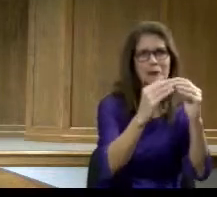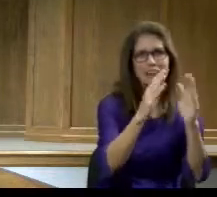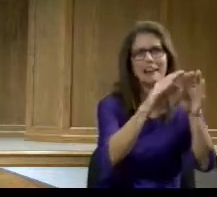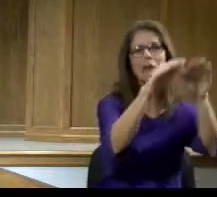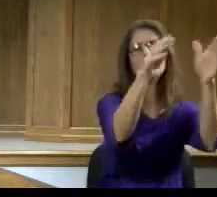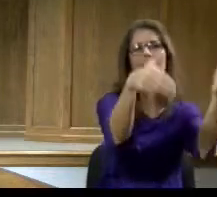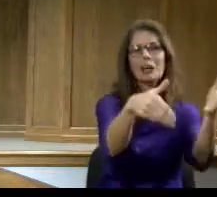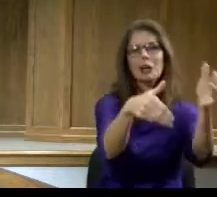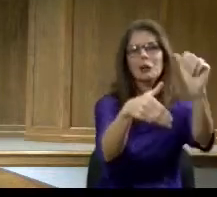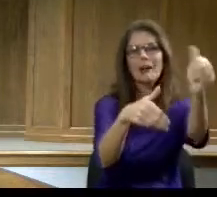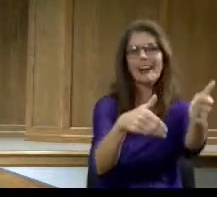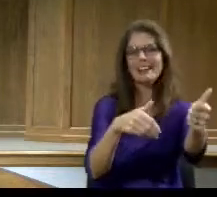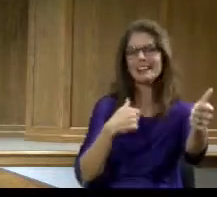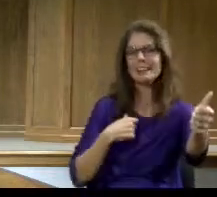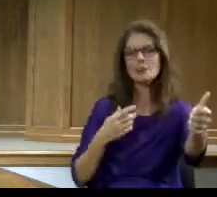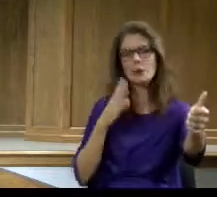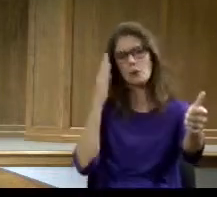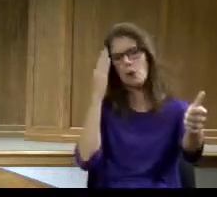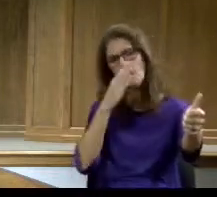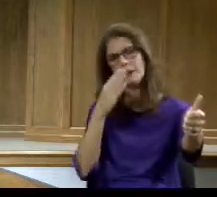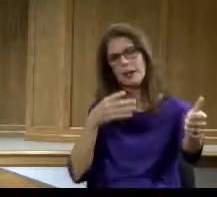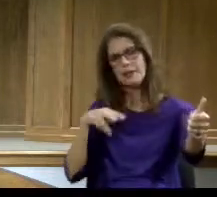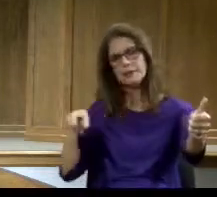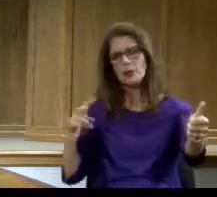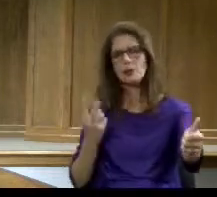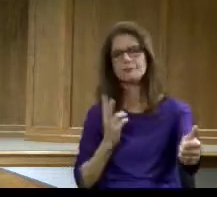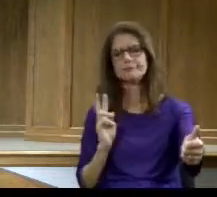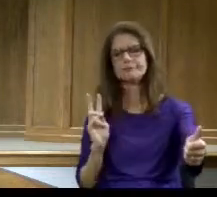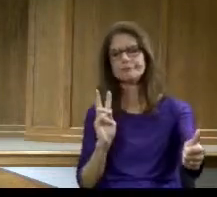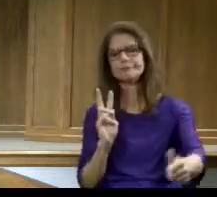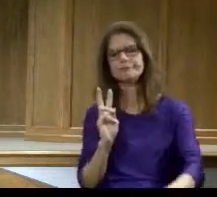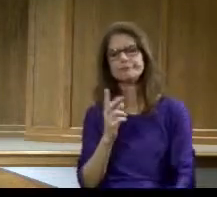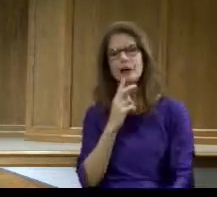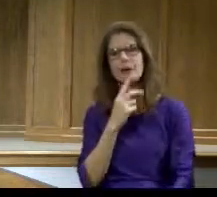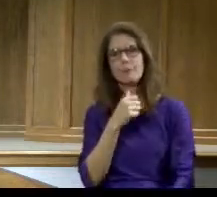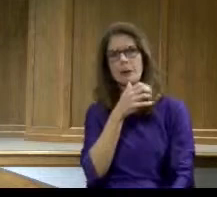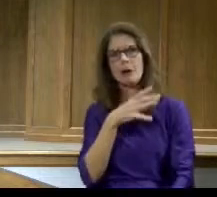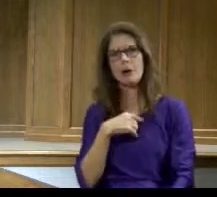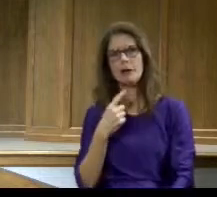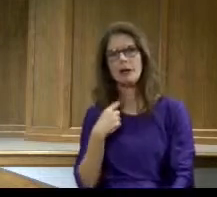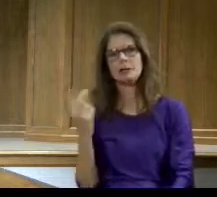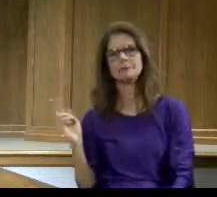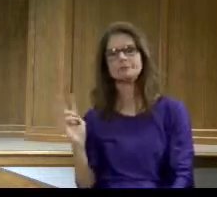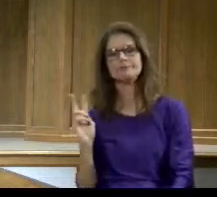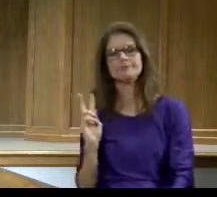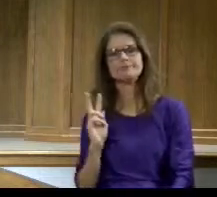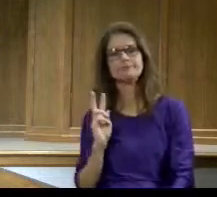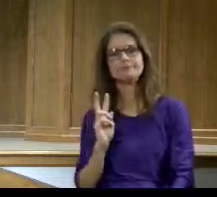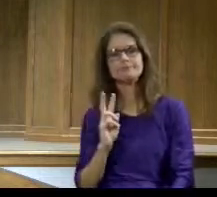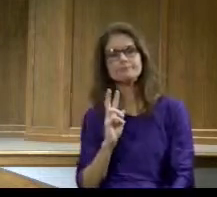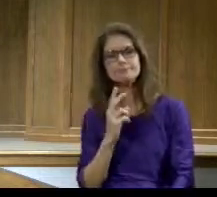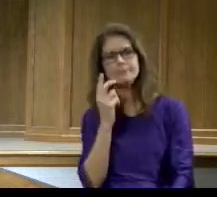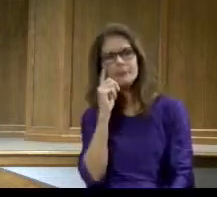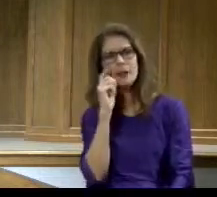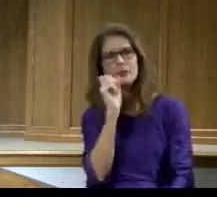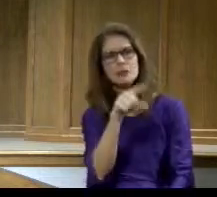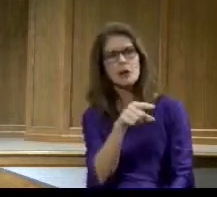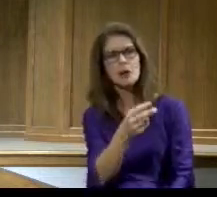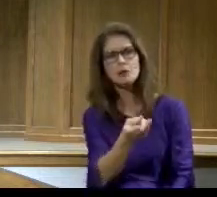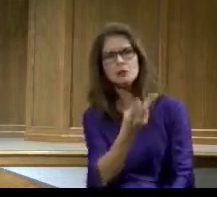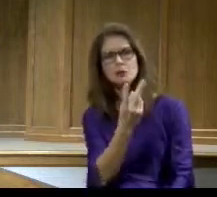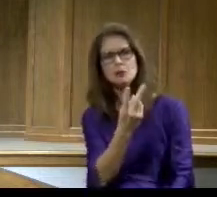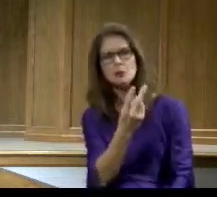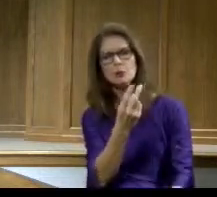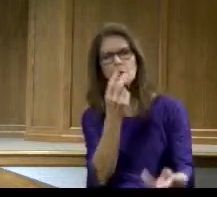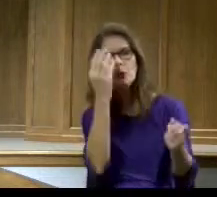There were two boys, middle school boys, down the hall, a little bit ahead of us. Just